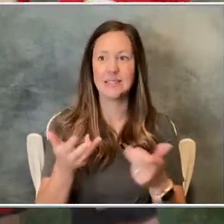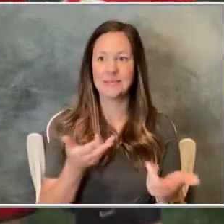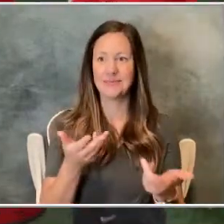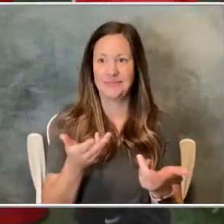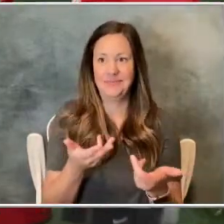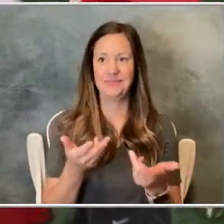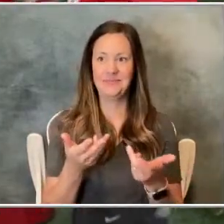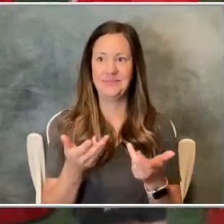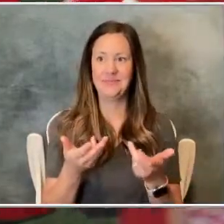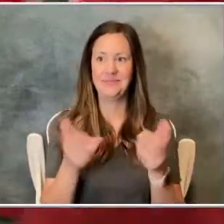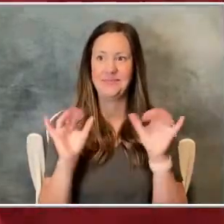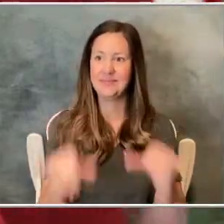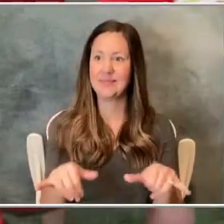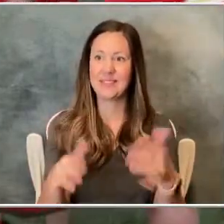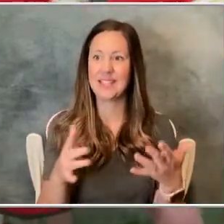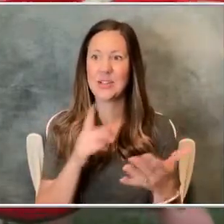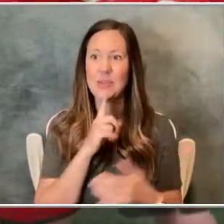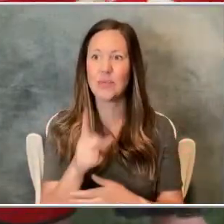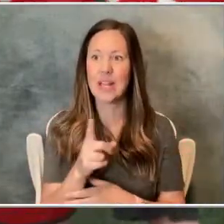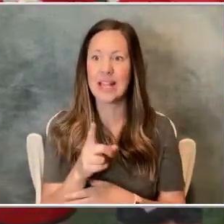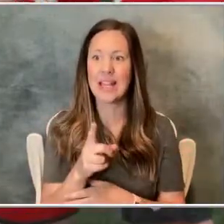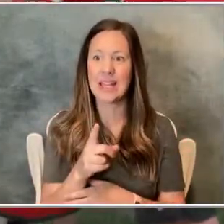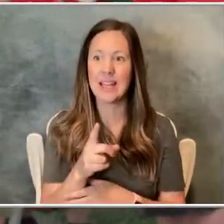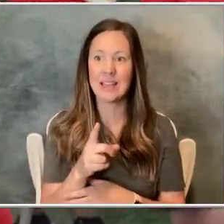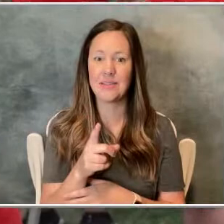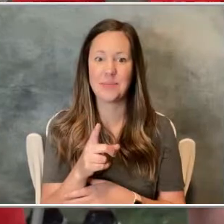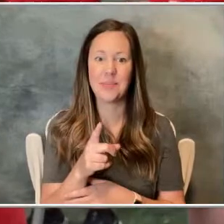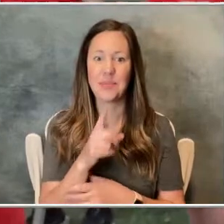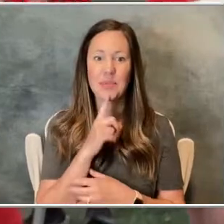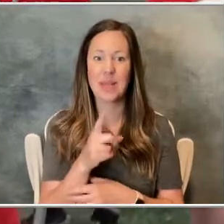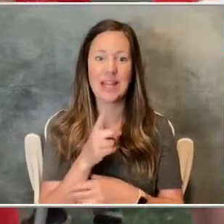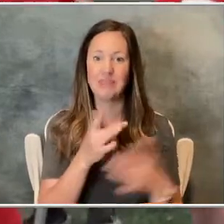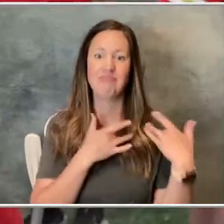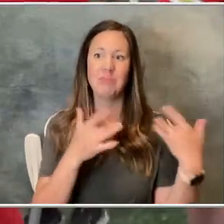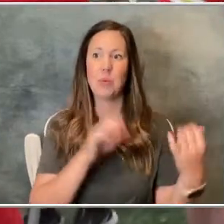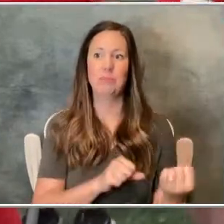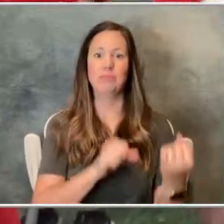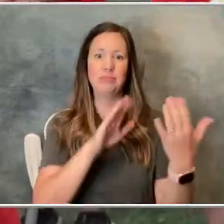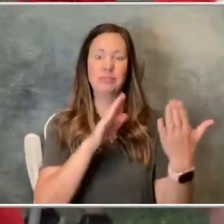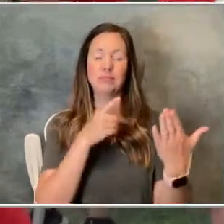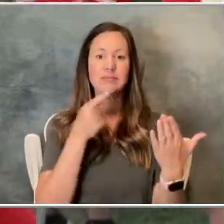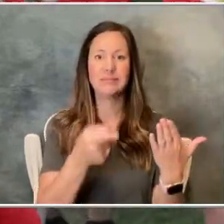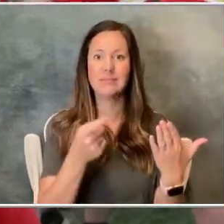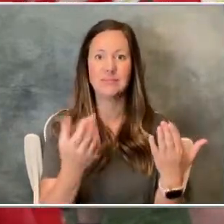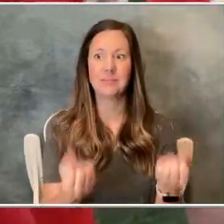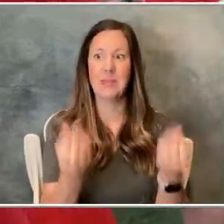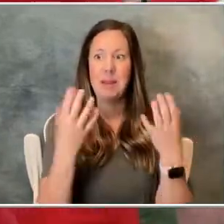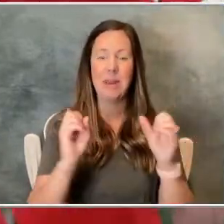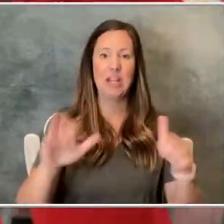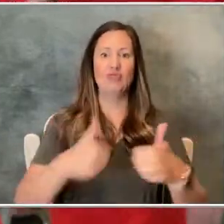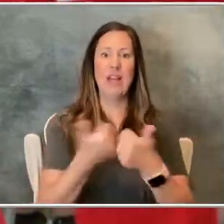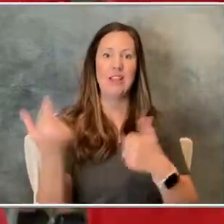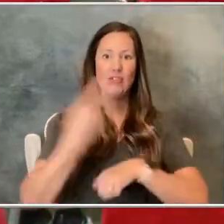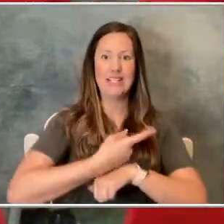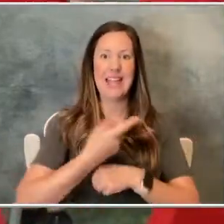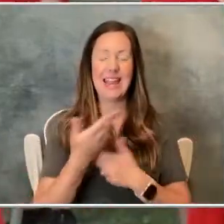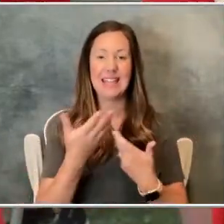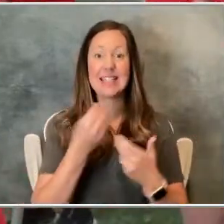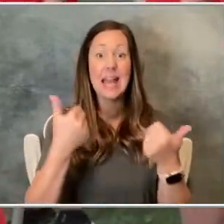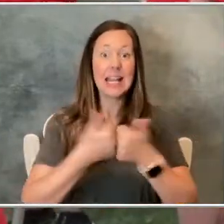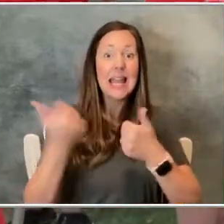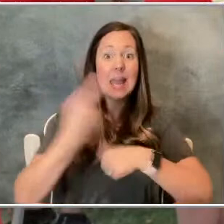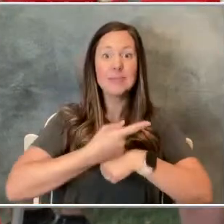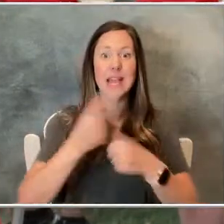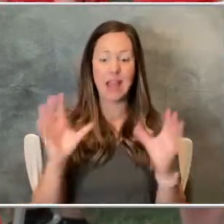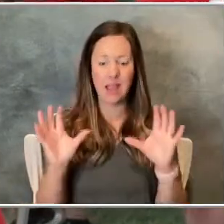Our patients are often facing some of the most challenging days of their lives, and game day brings a sense of normalcy and a fun